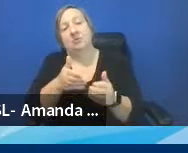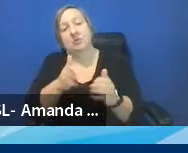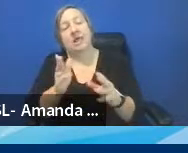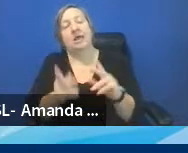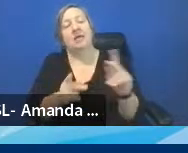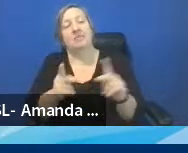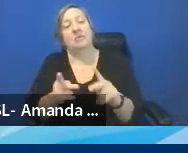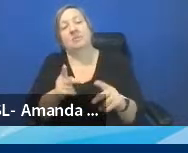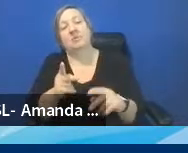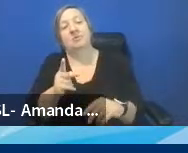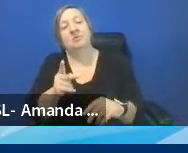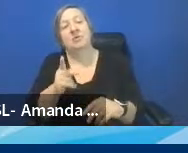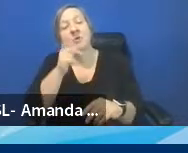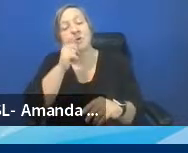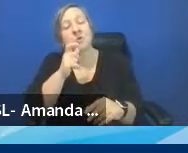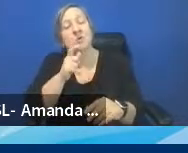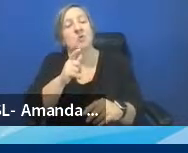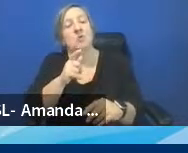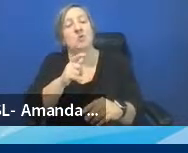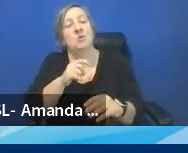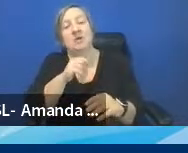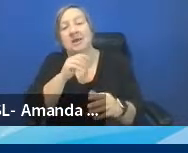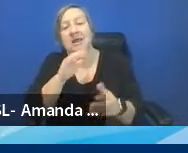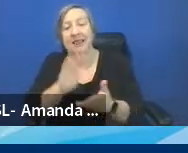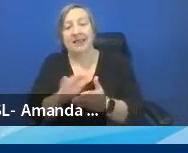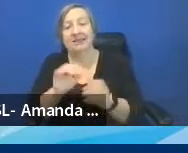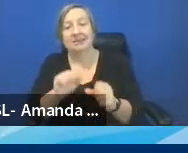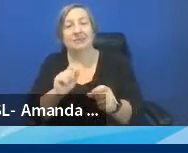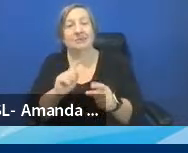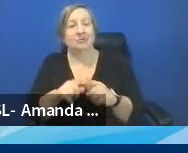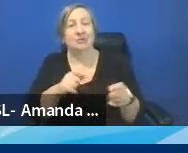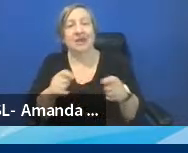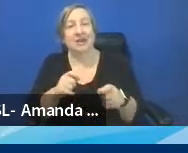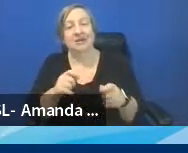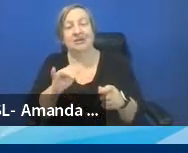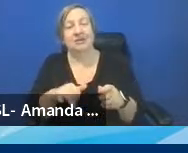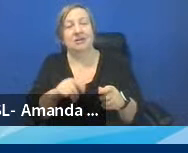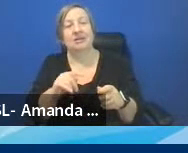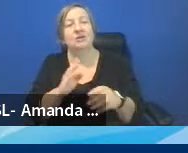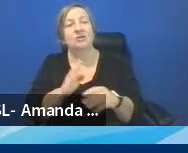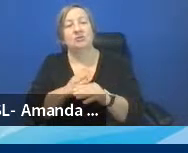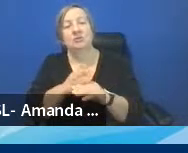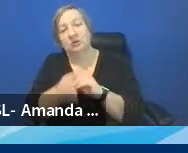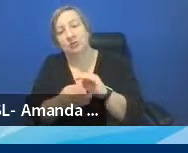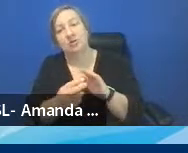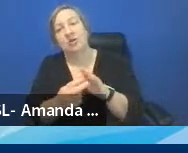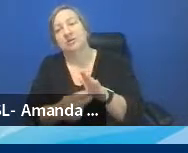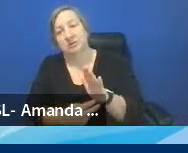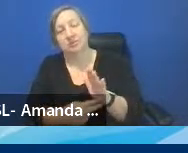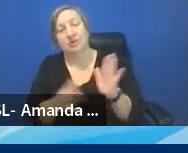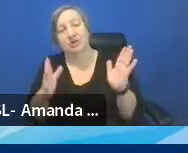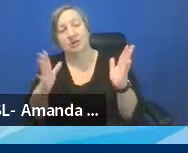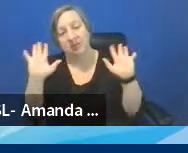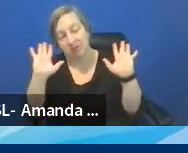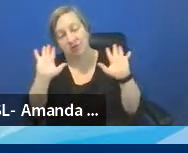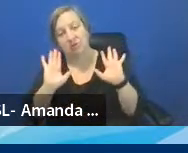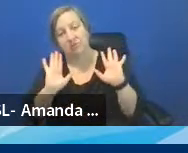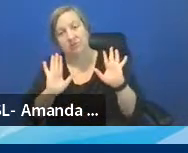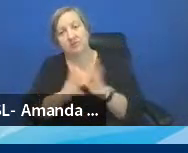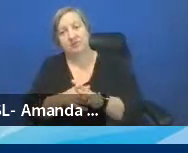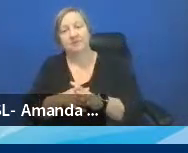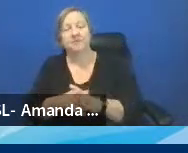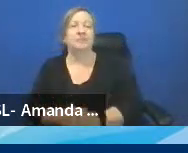people who are the least capable of handling it to get across the bridge. That's all.